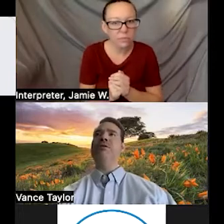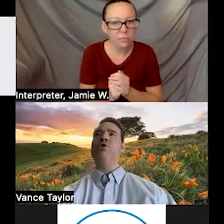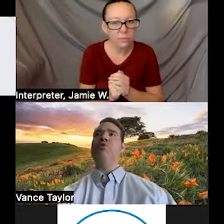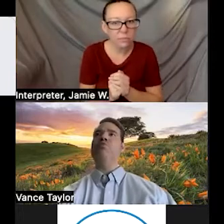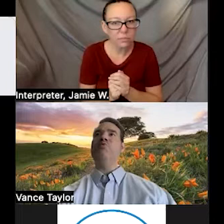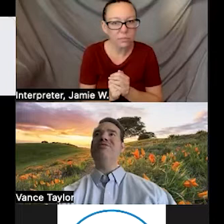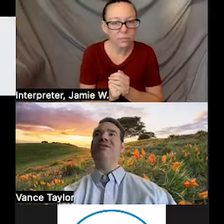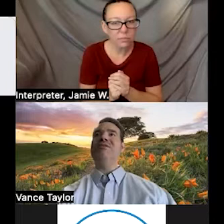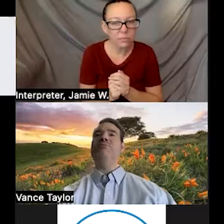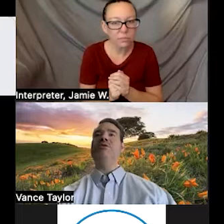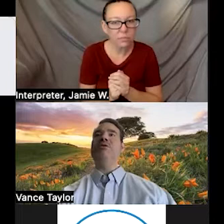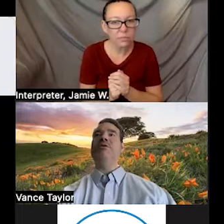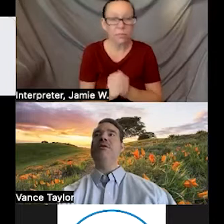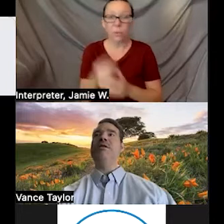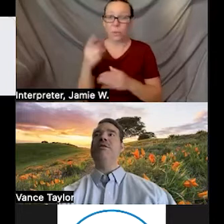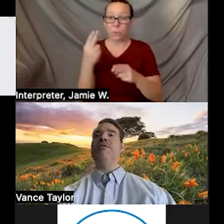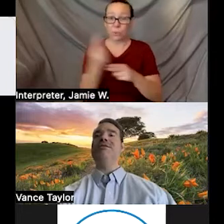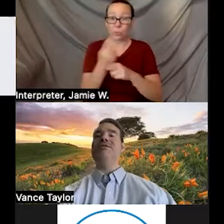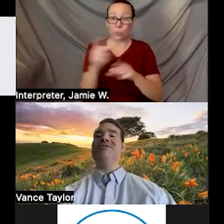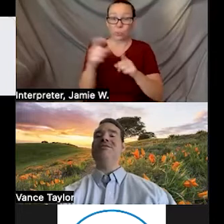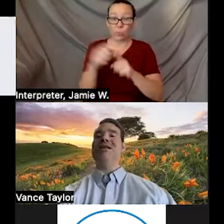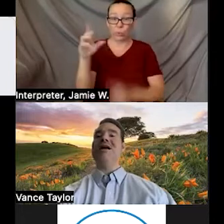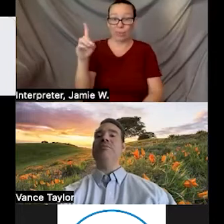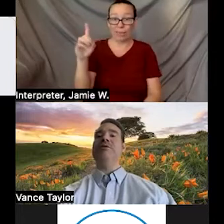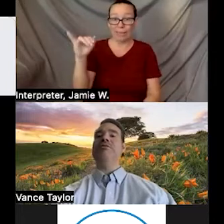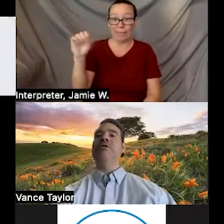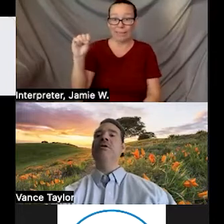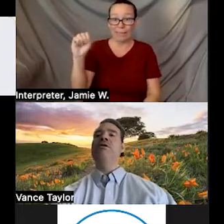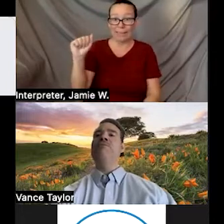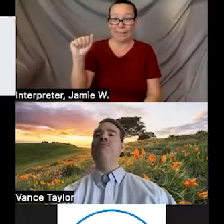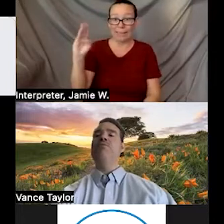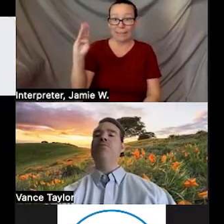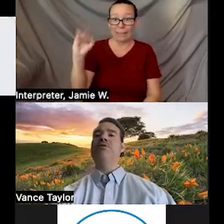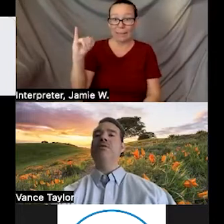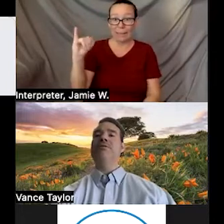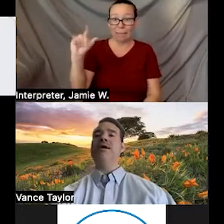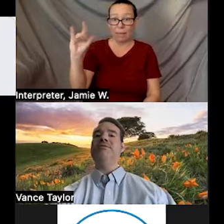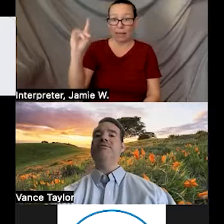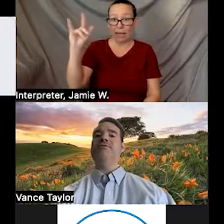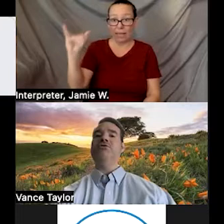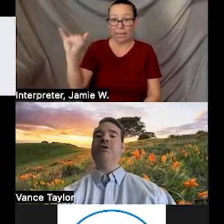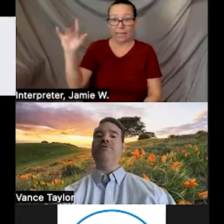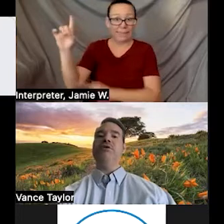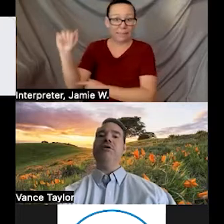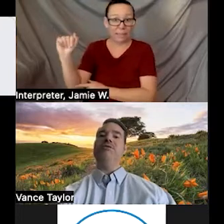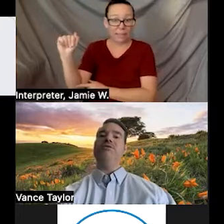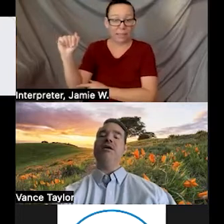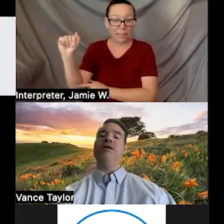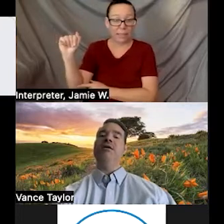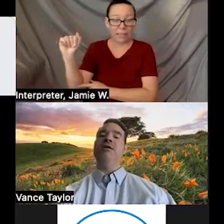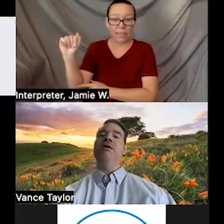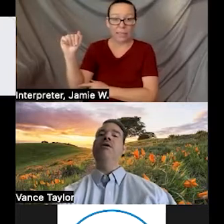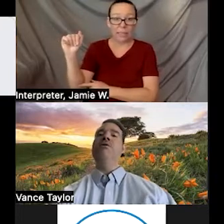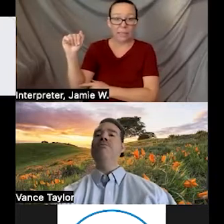But when we say disability, that's not synonymous with access and functional need. If you go to the next